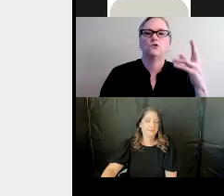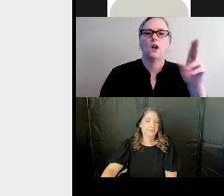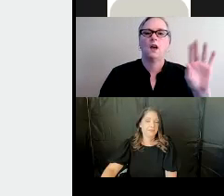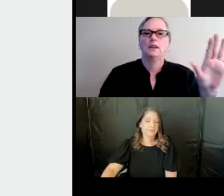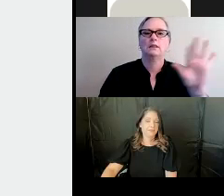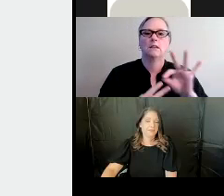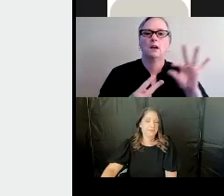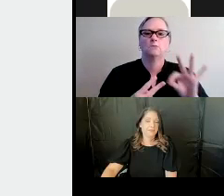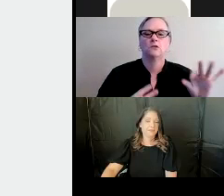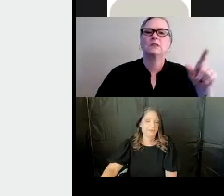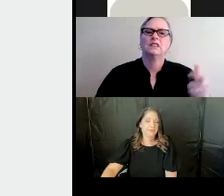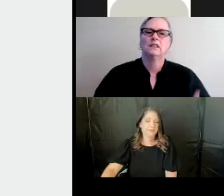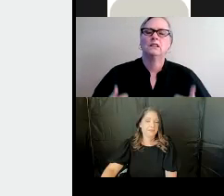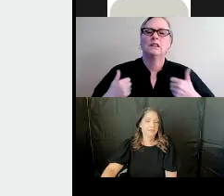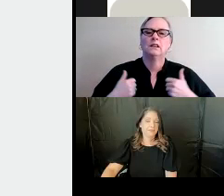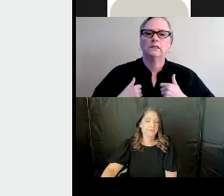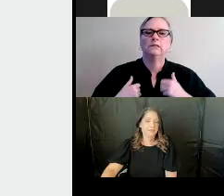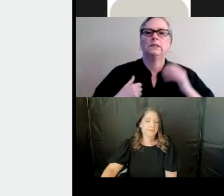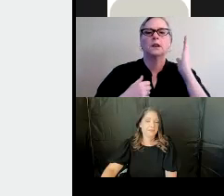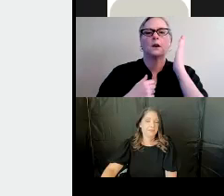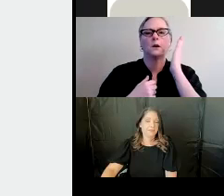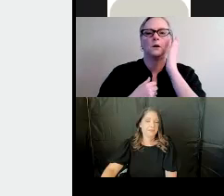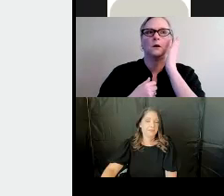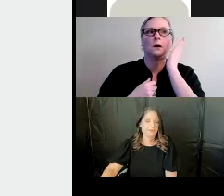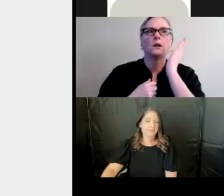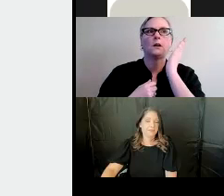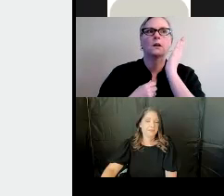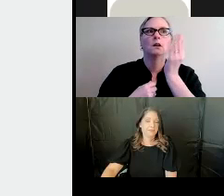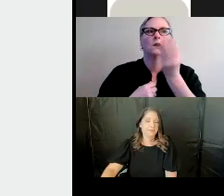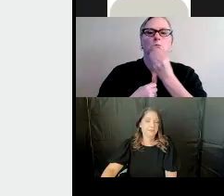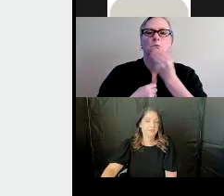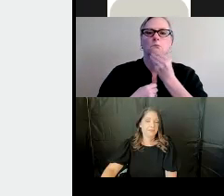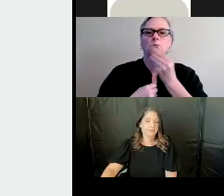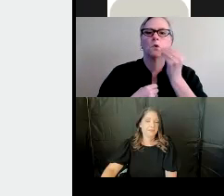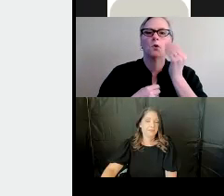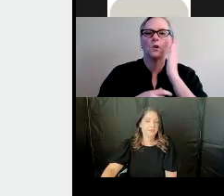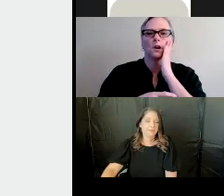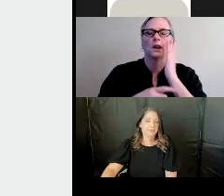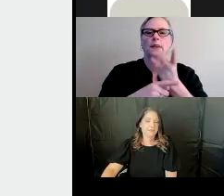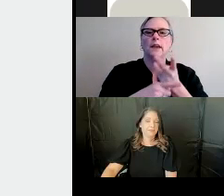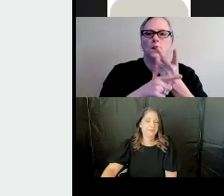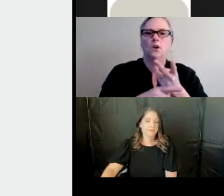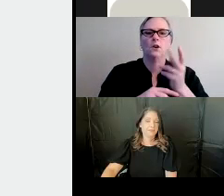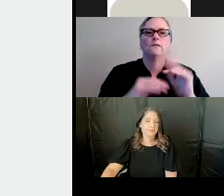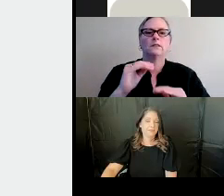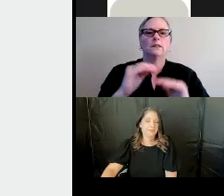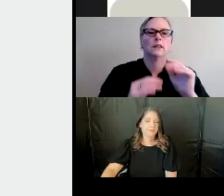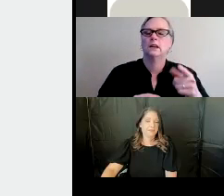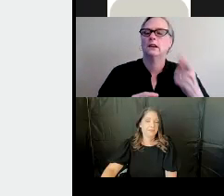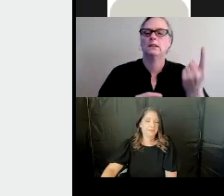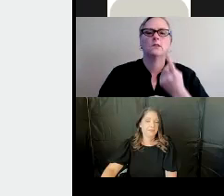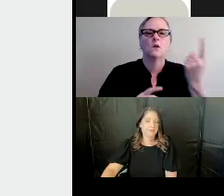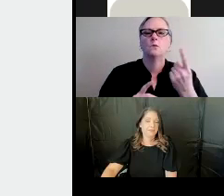John lives in a boarding care facility where he is constantly abused by staff Tony. Tony